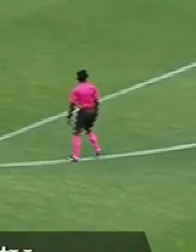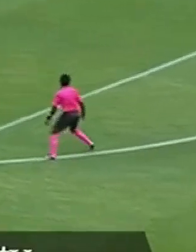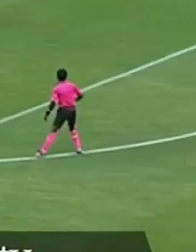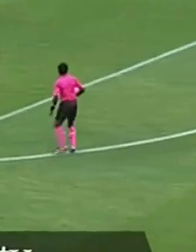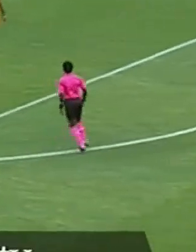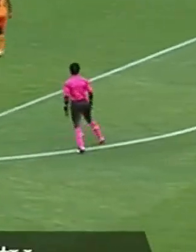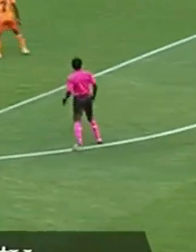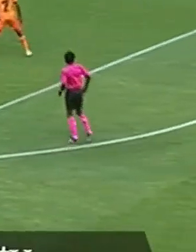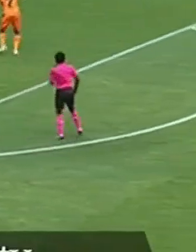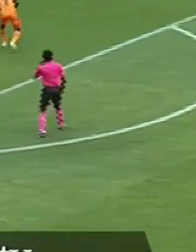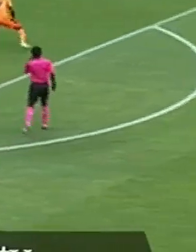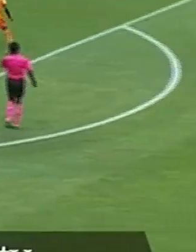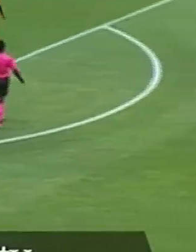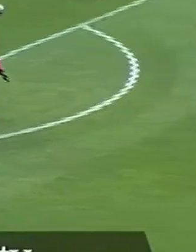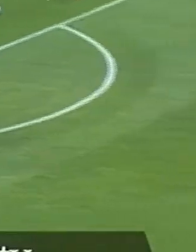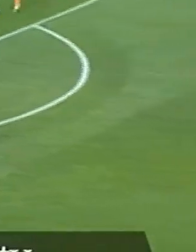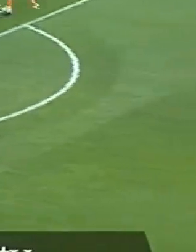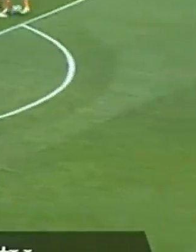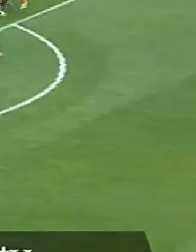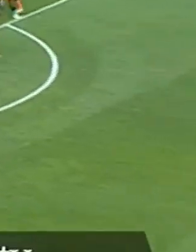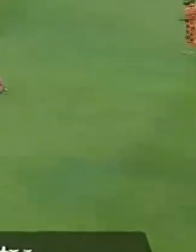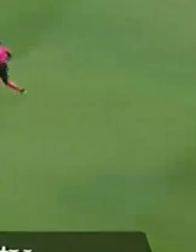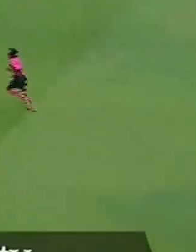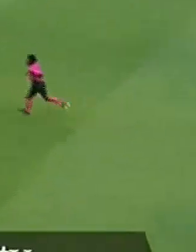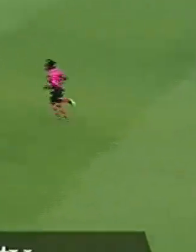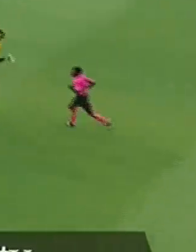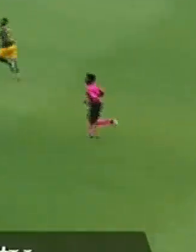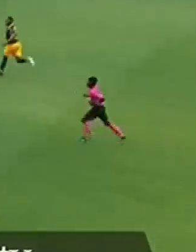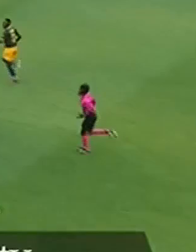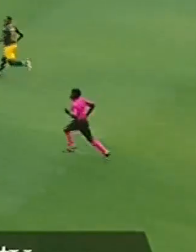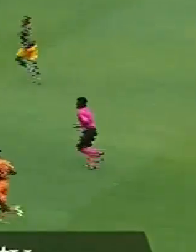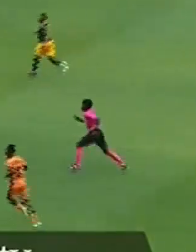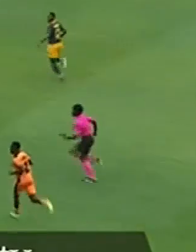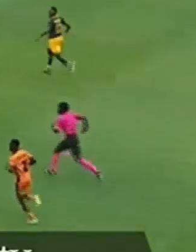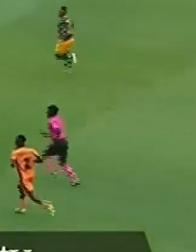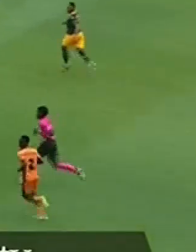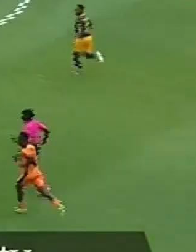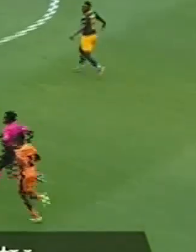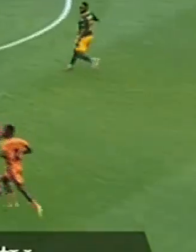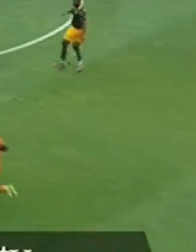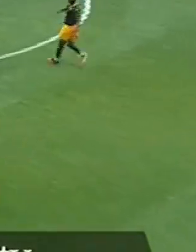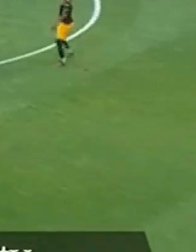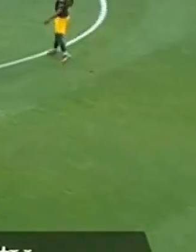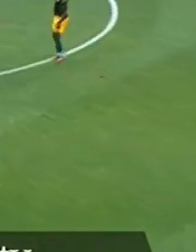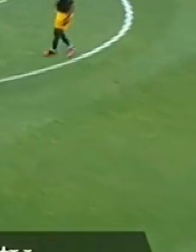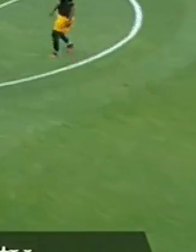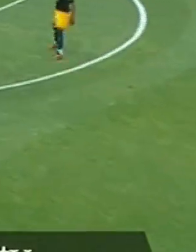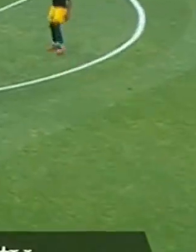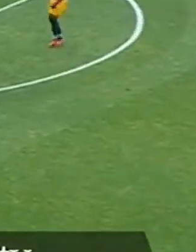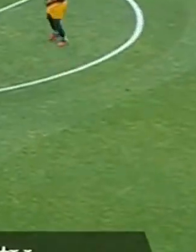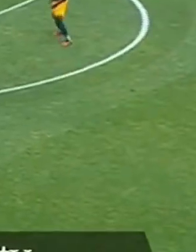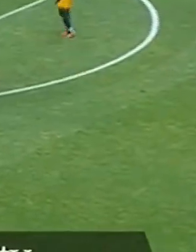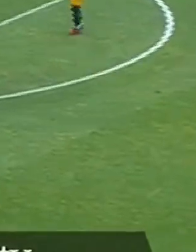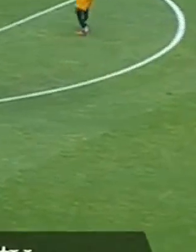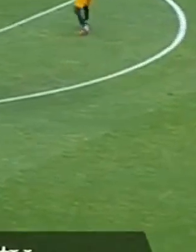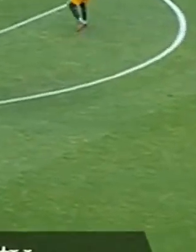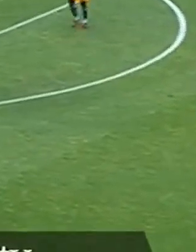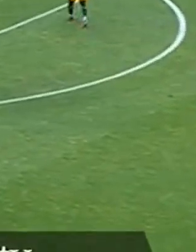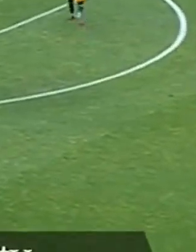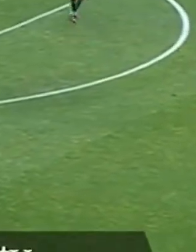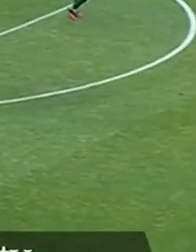taboela motshamekong jano gape ka Sydney Pule Mmudi a o tlatsela ga le ba go sola ditin a ba khama a o tla raga